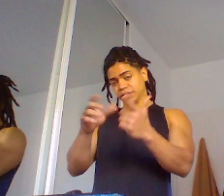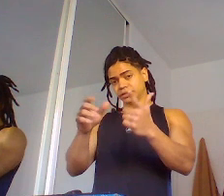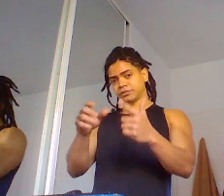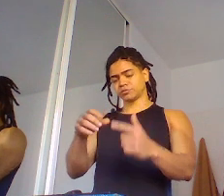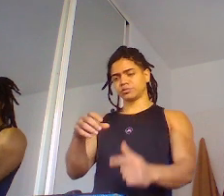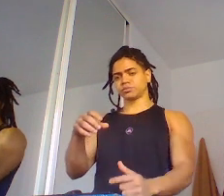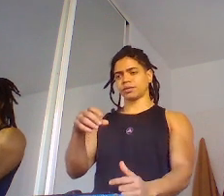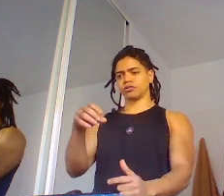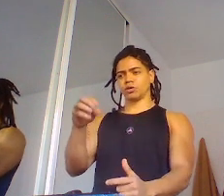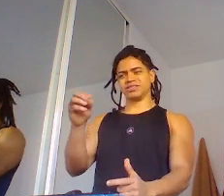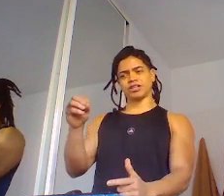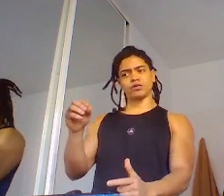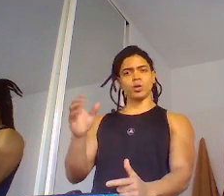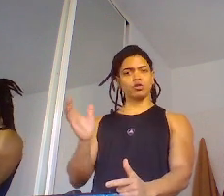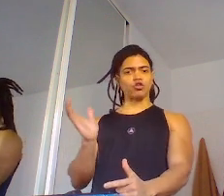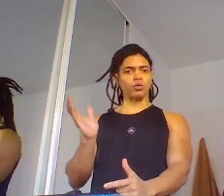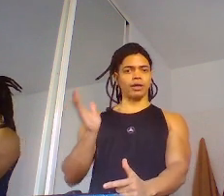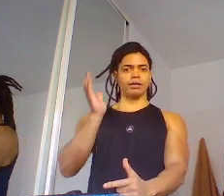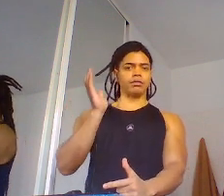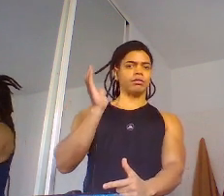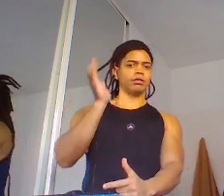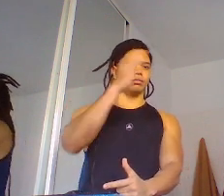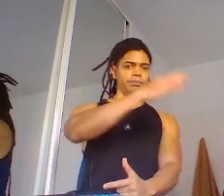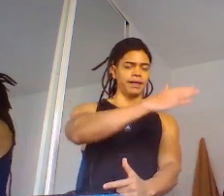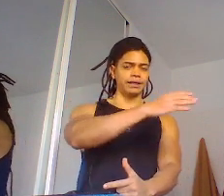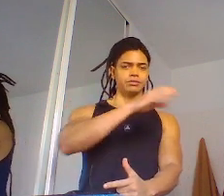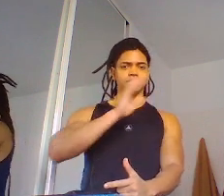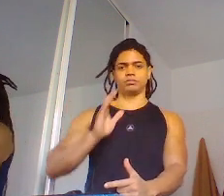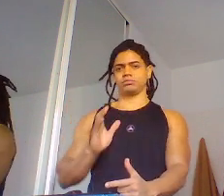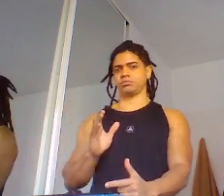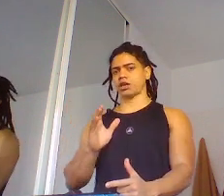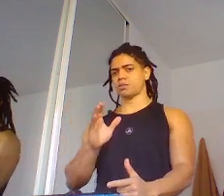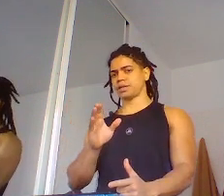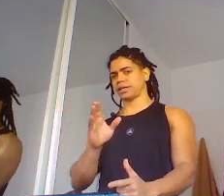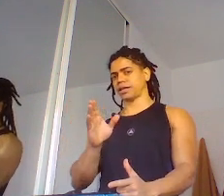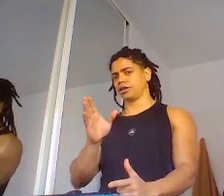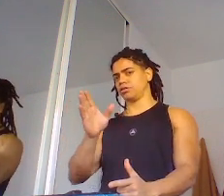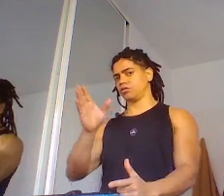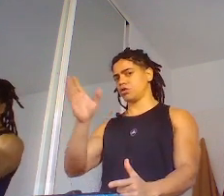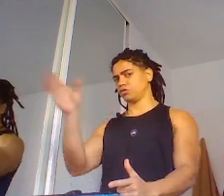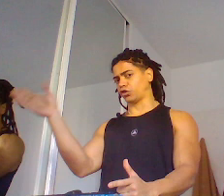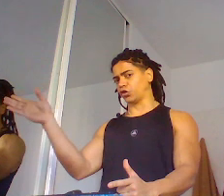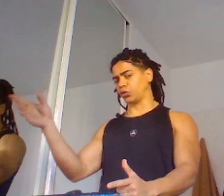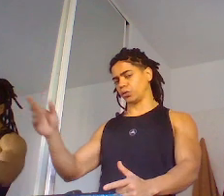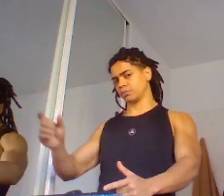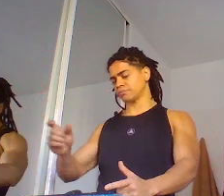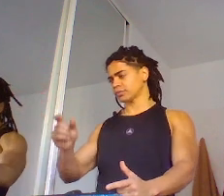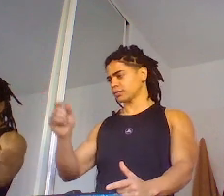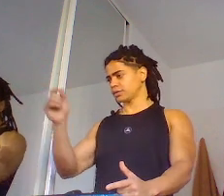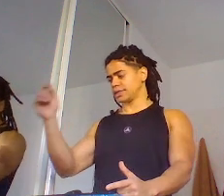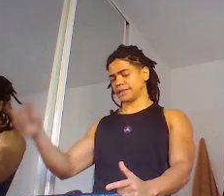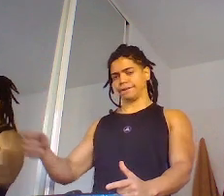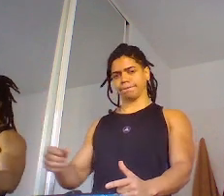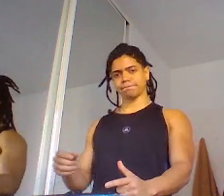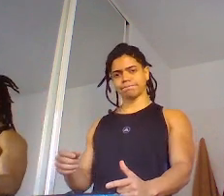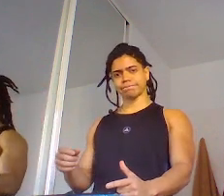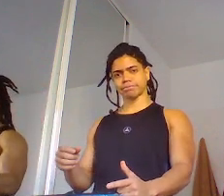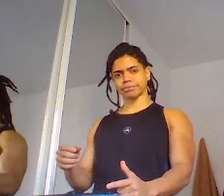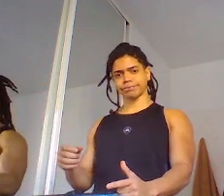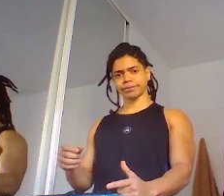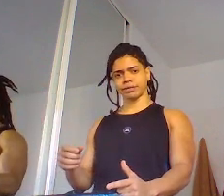the business. So instead of going to a bank, company can go to